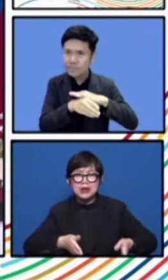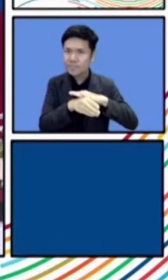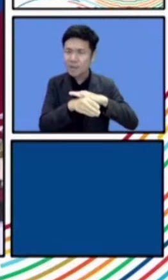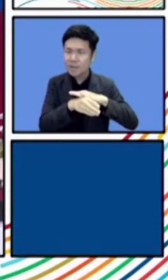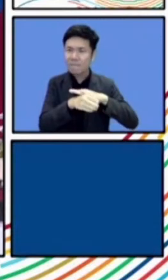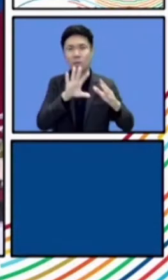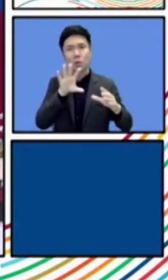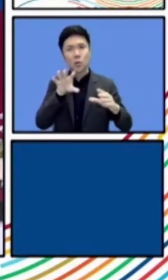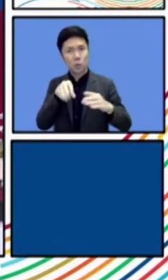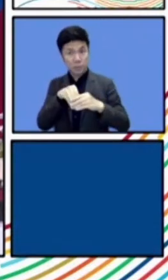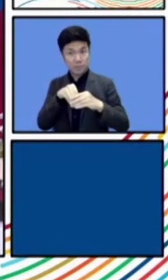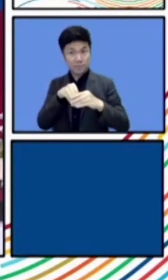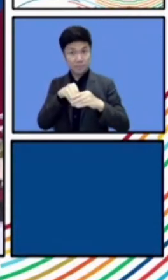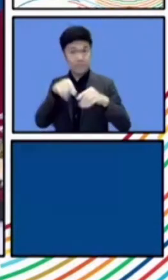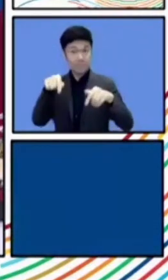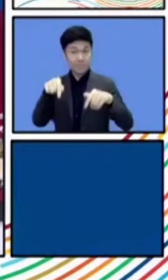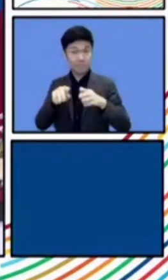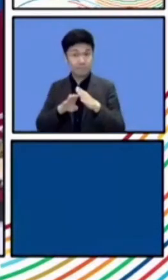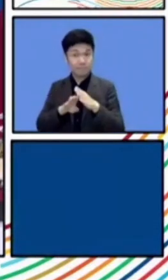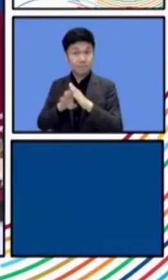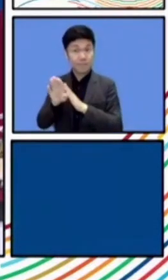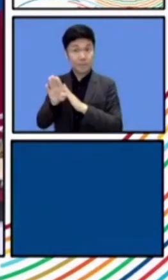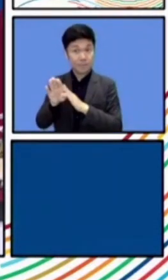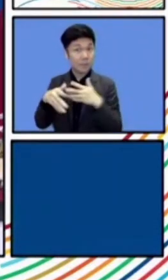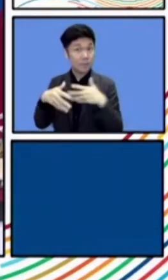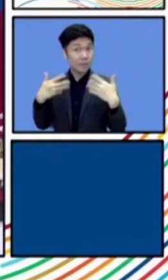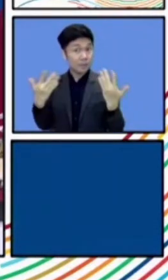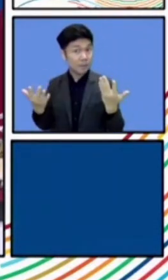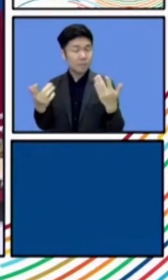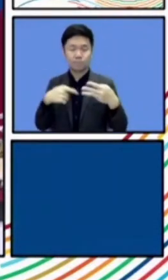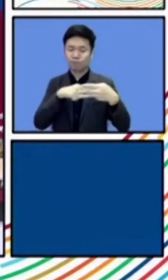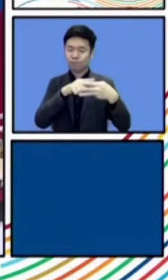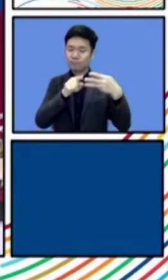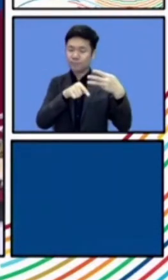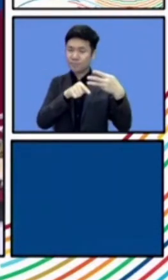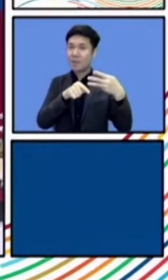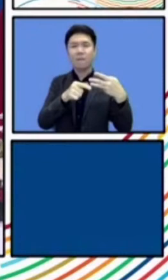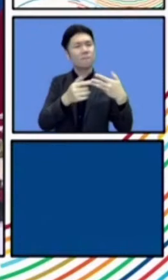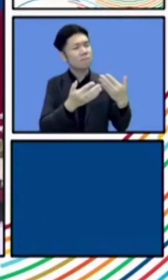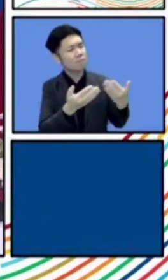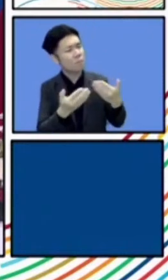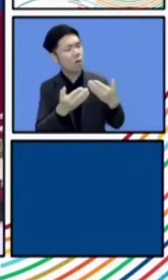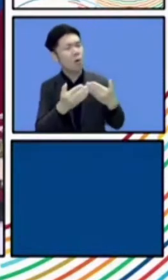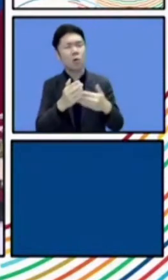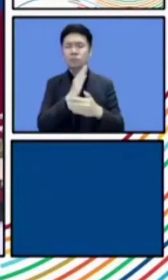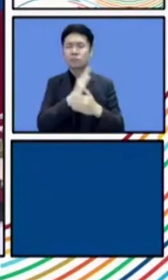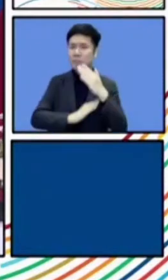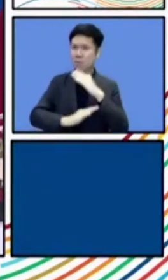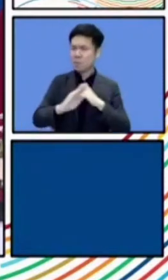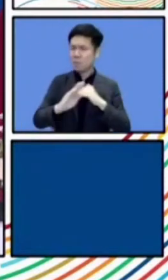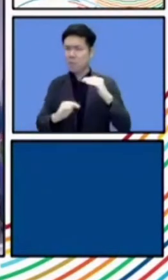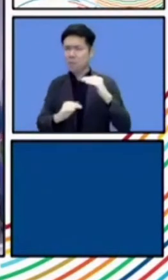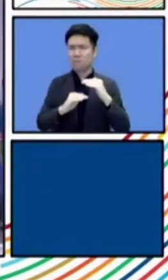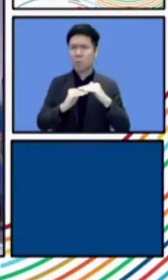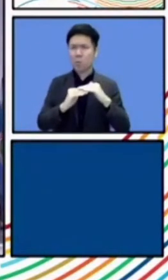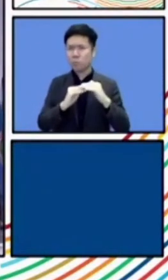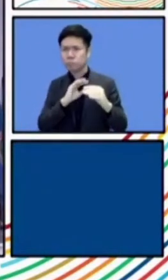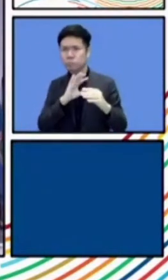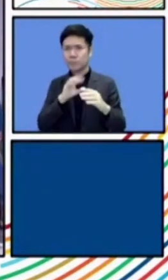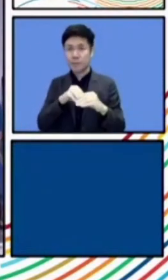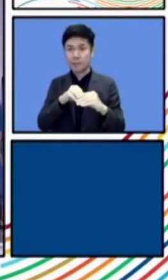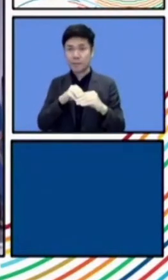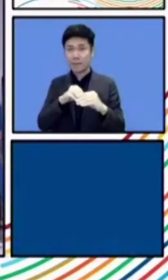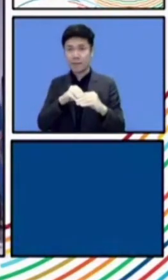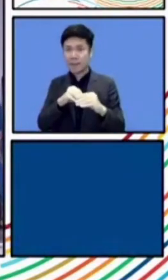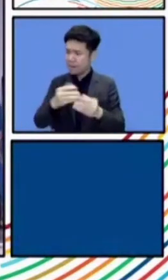the region with full participations of people with disability especially obds please time